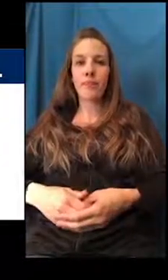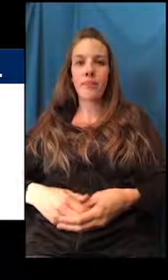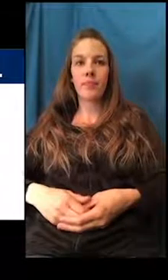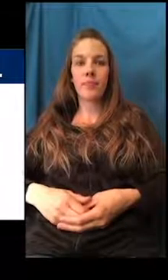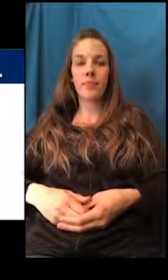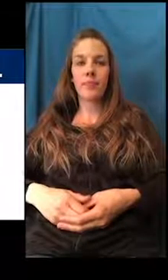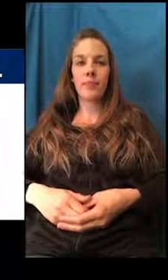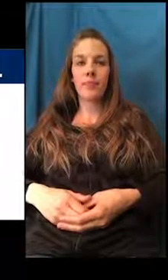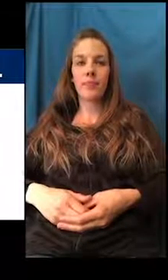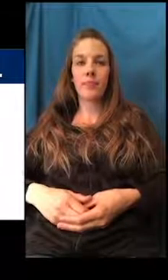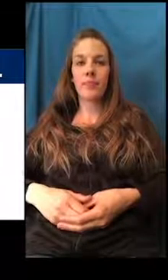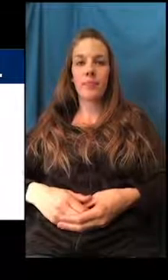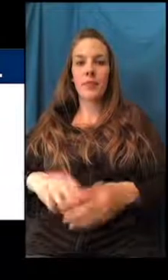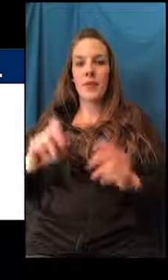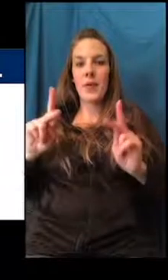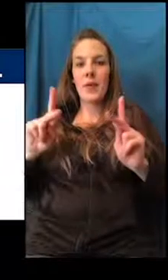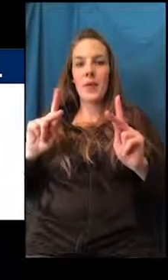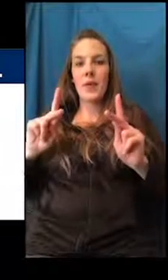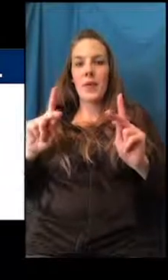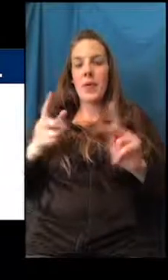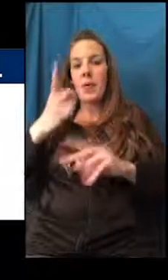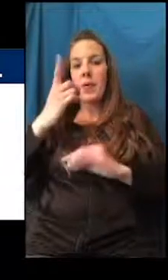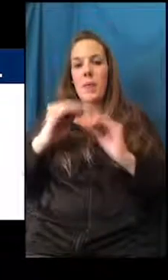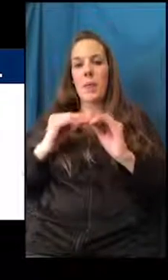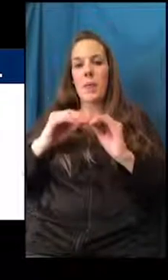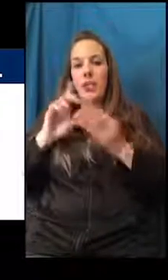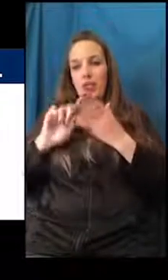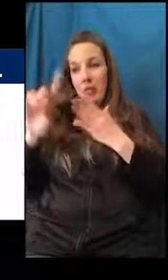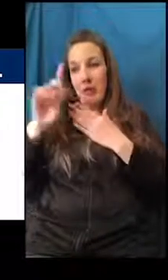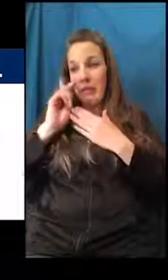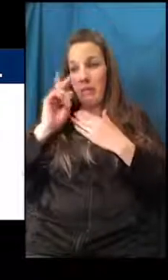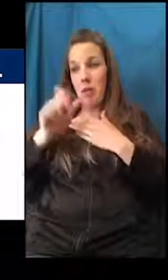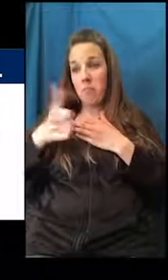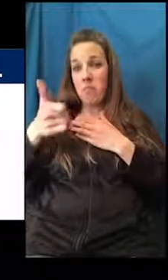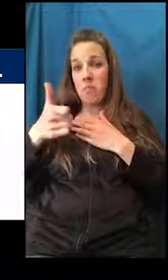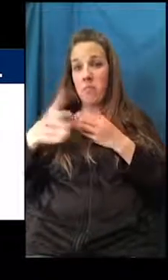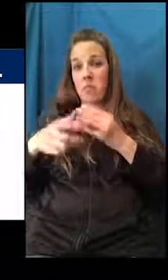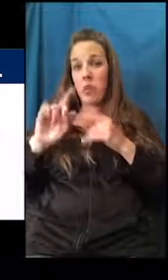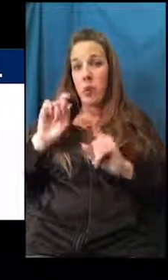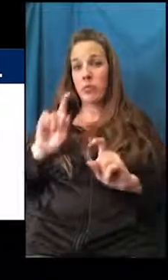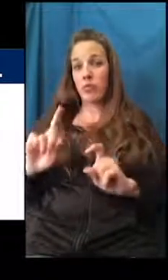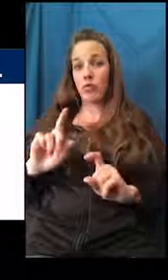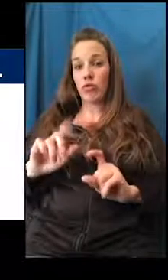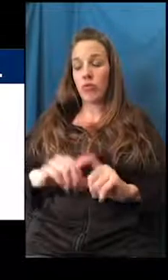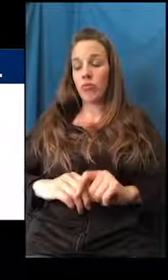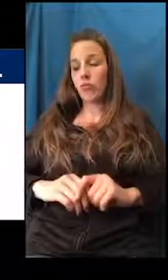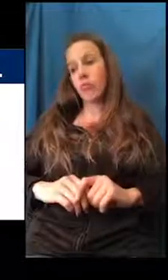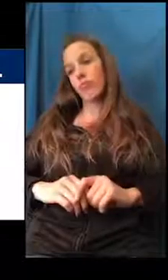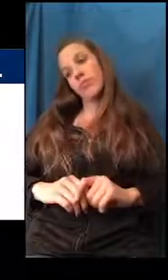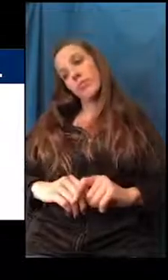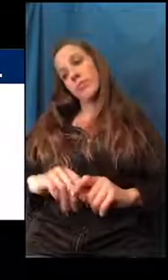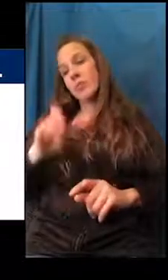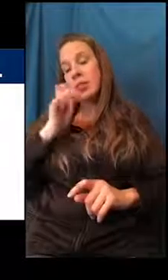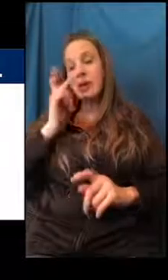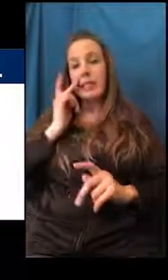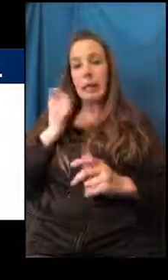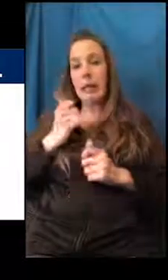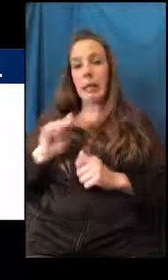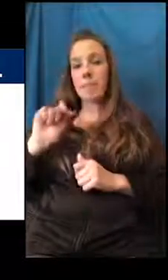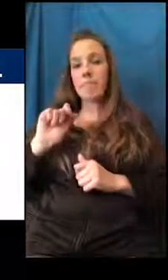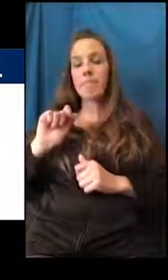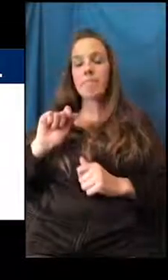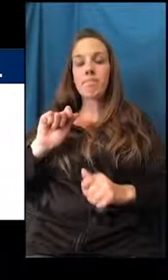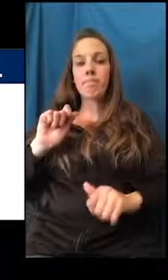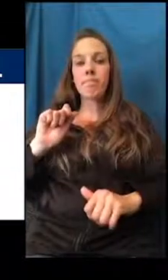All right, I'm just going to do one more check and see if we have any additional questions come through. I'm not seeing any. I would